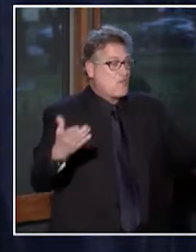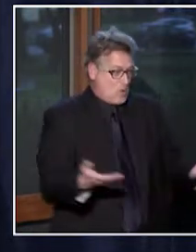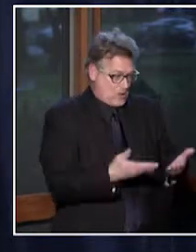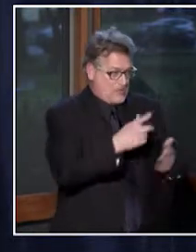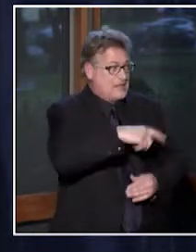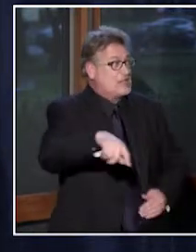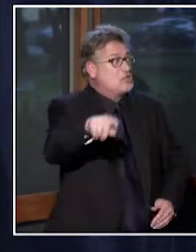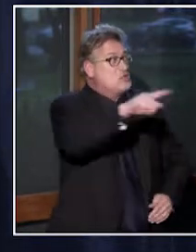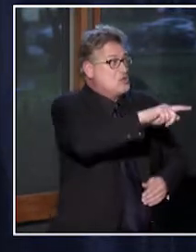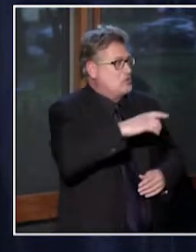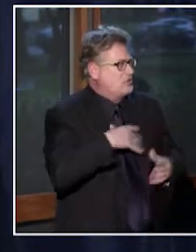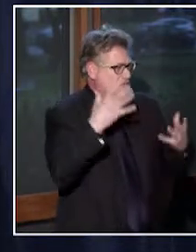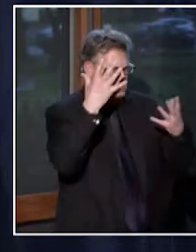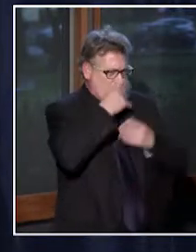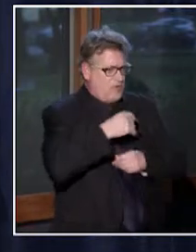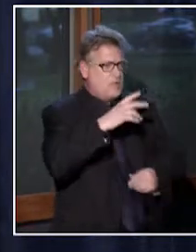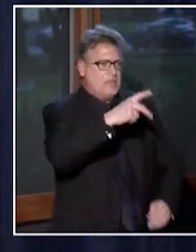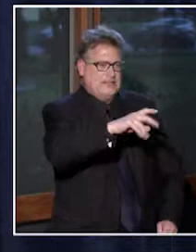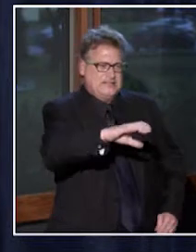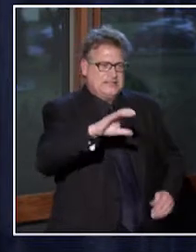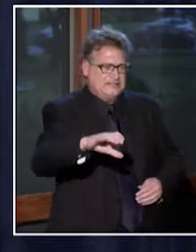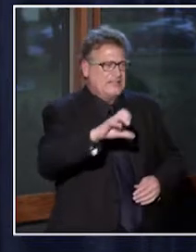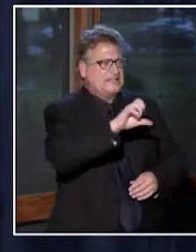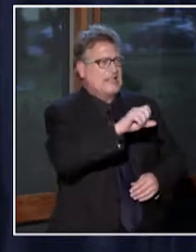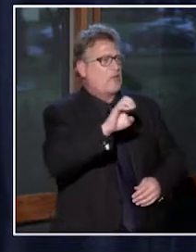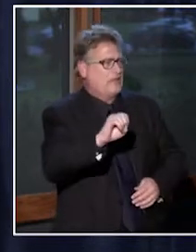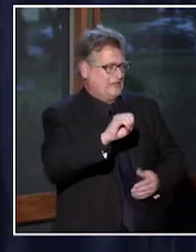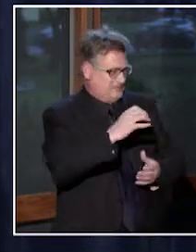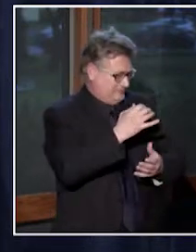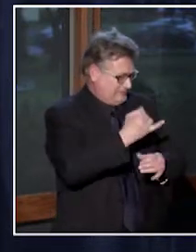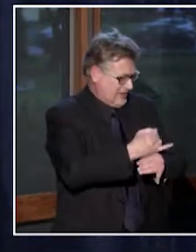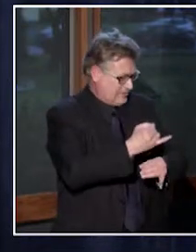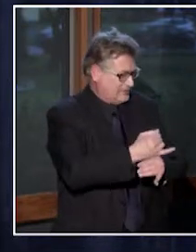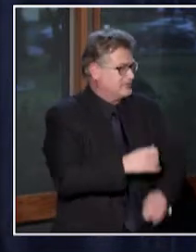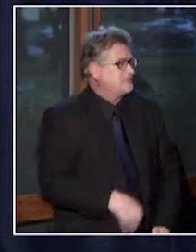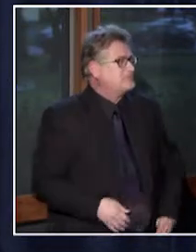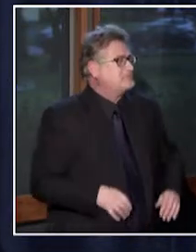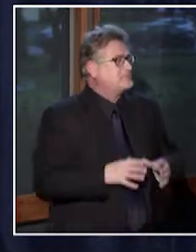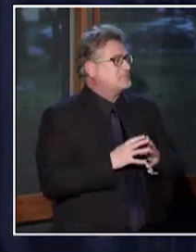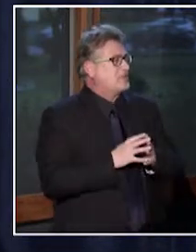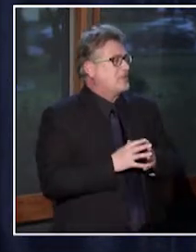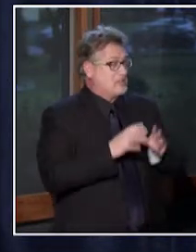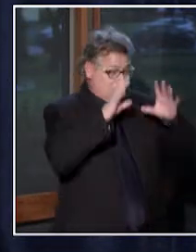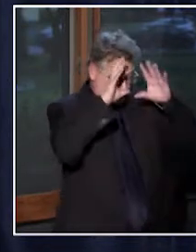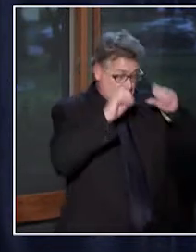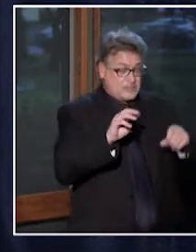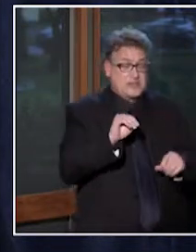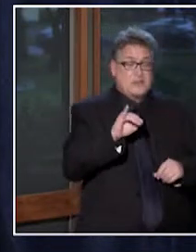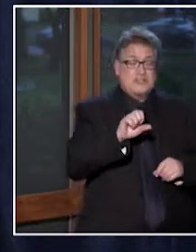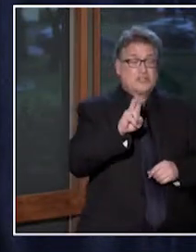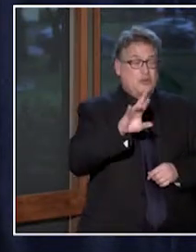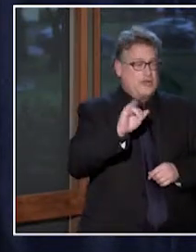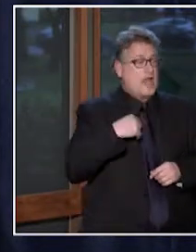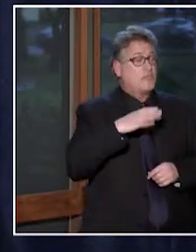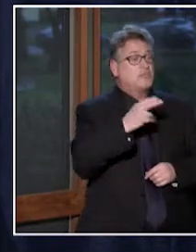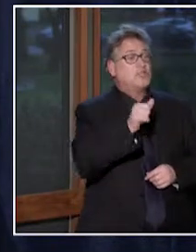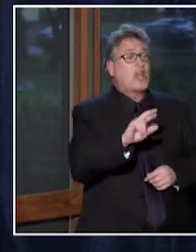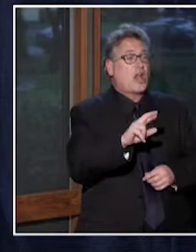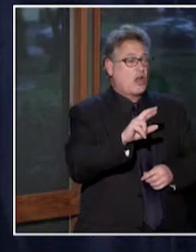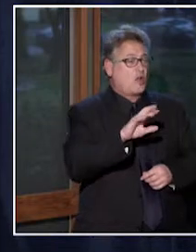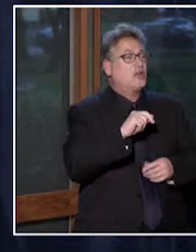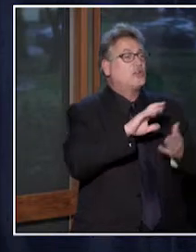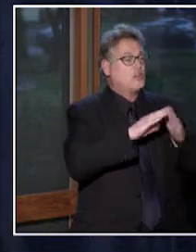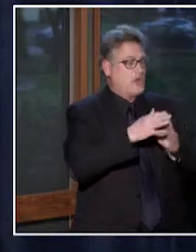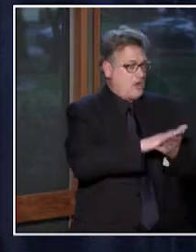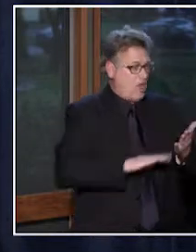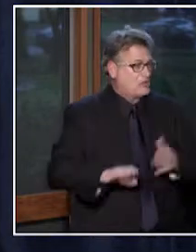you to the beautiful PCC Southeast Campus. As President Mitsui said, I'm chair of the Portland Community College Board